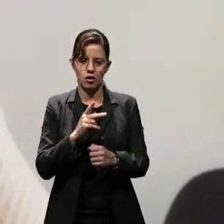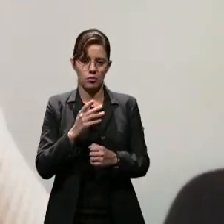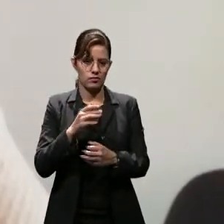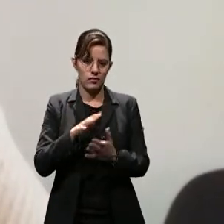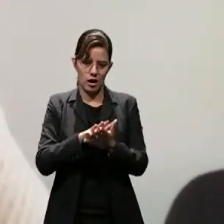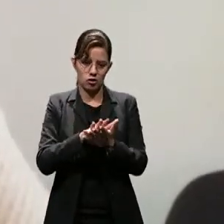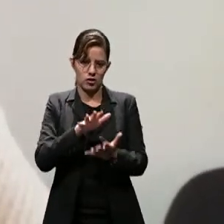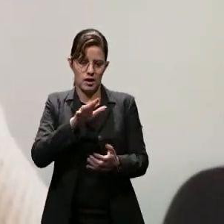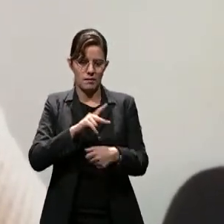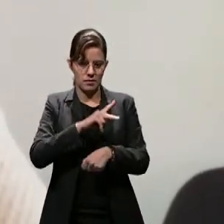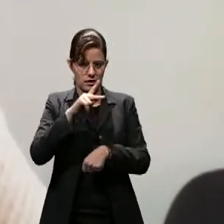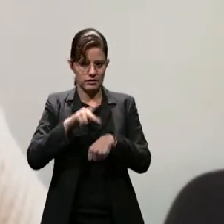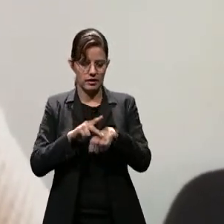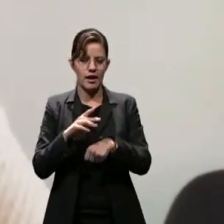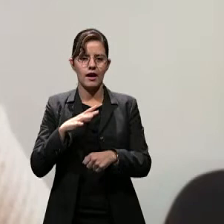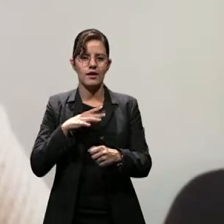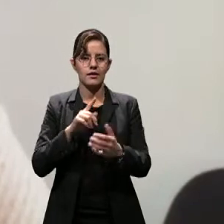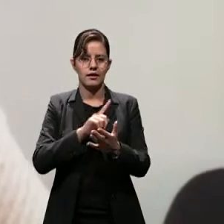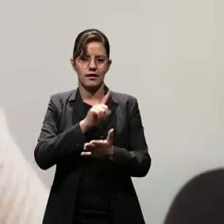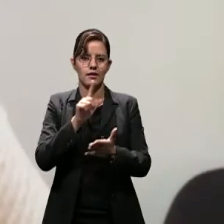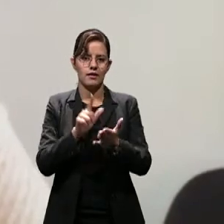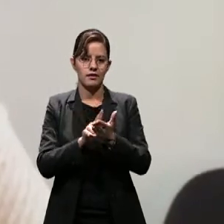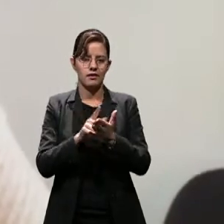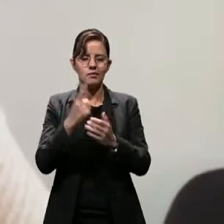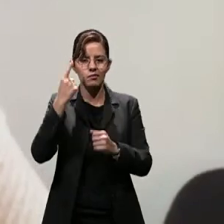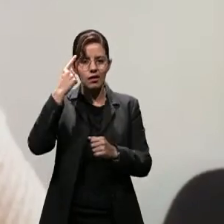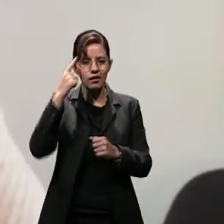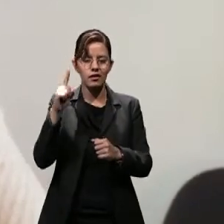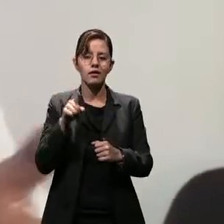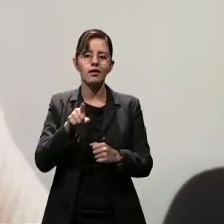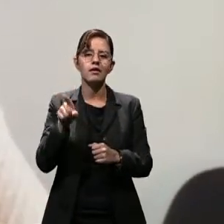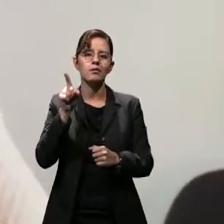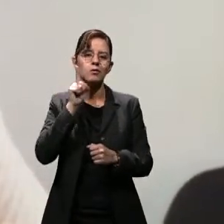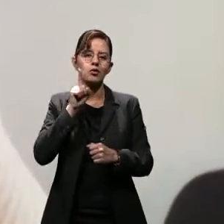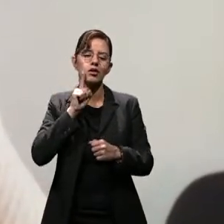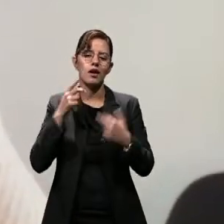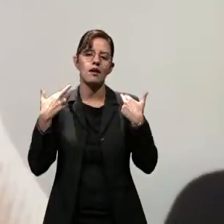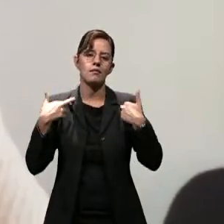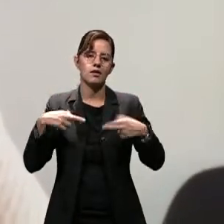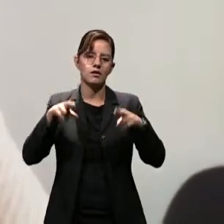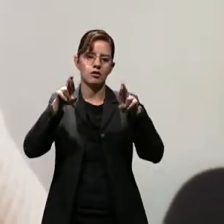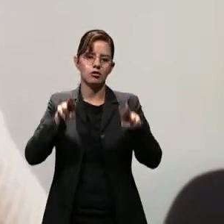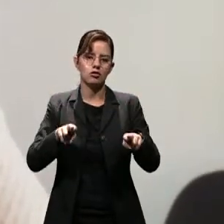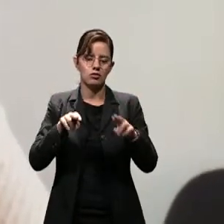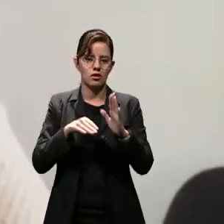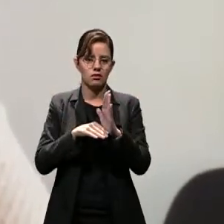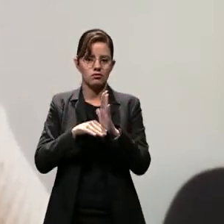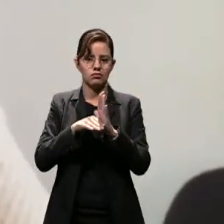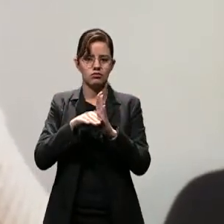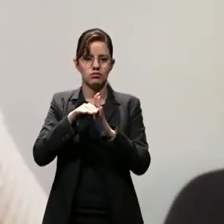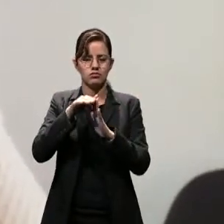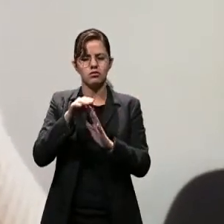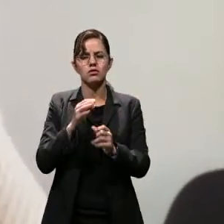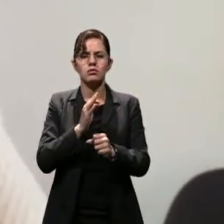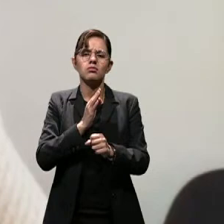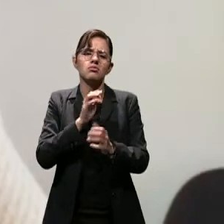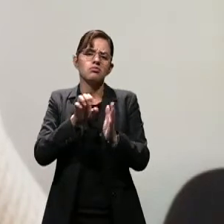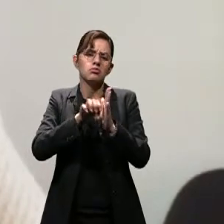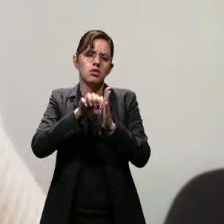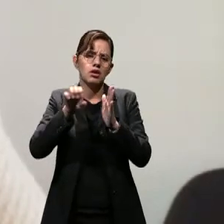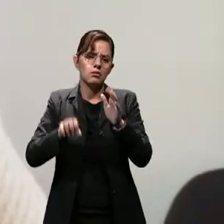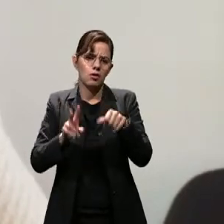a positive measure to drive the political representation of women. And even Venezuela